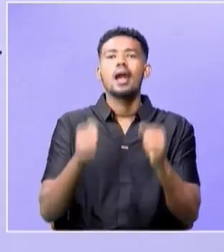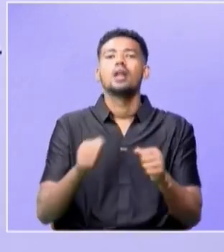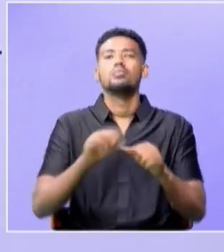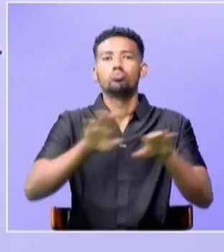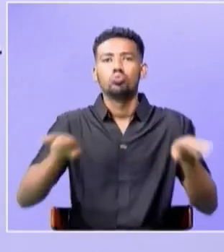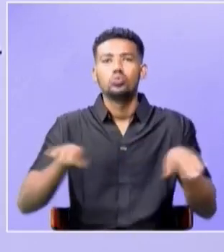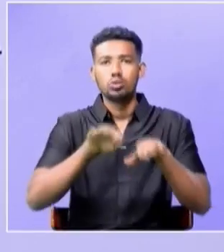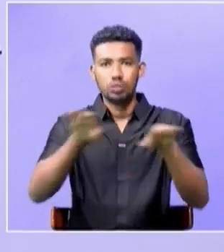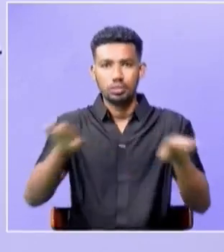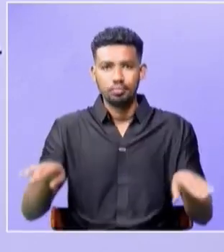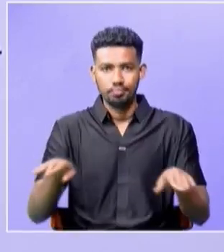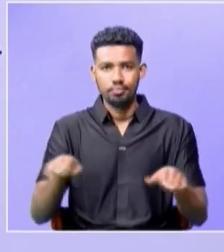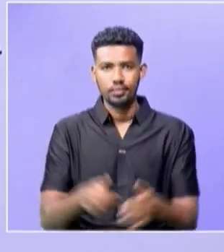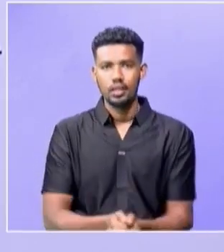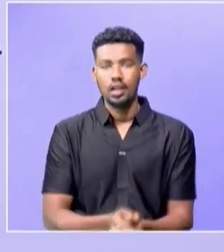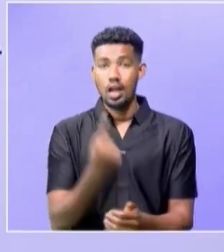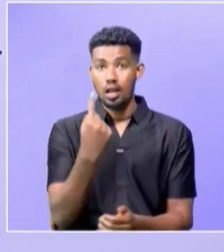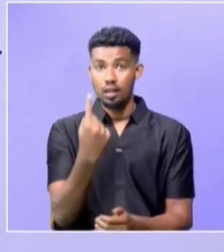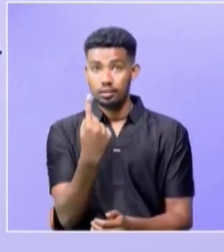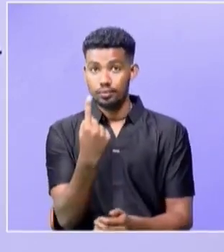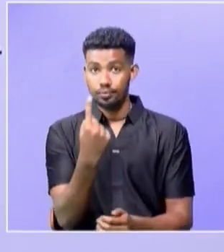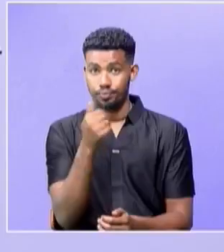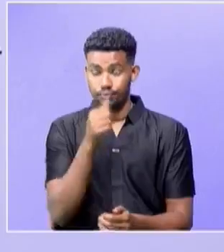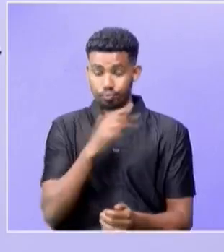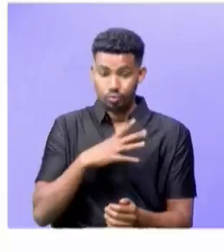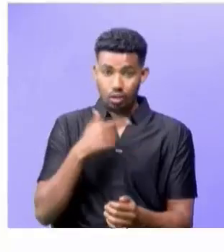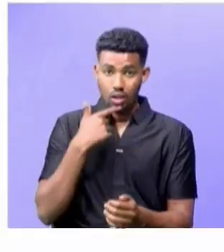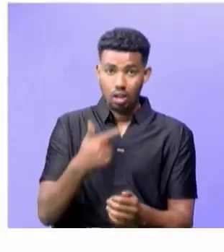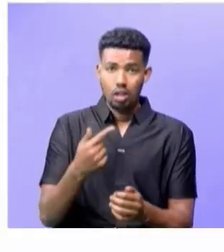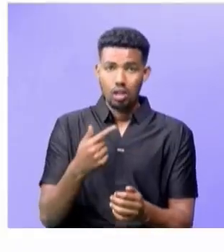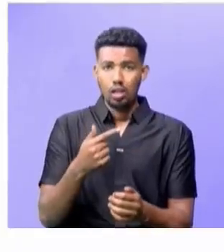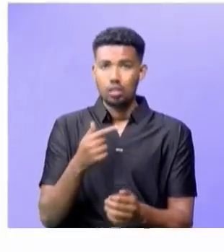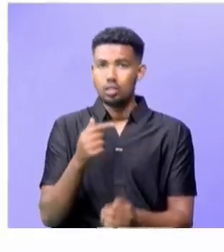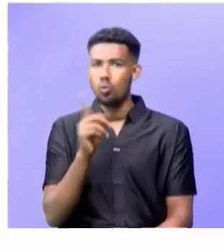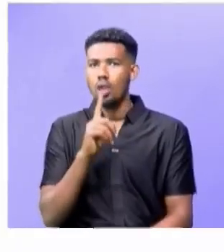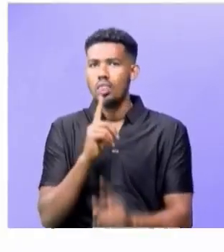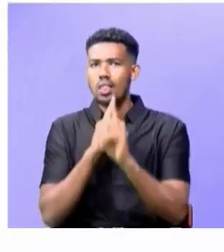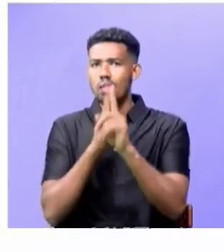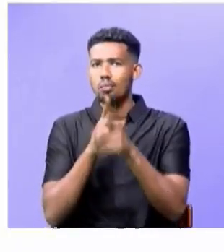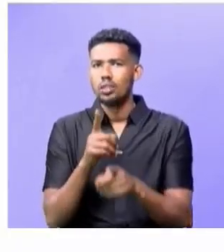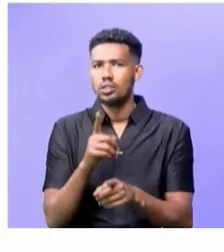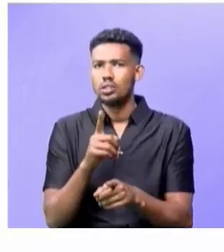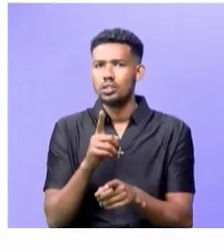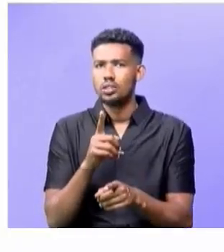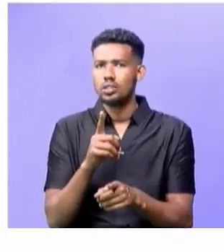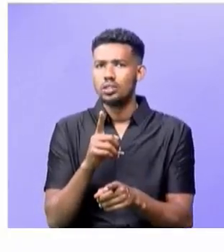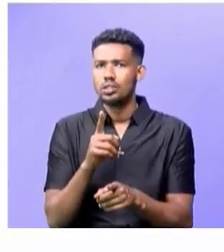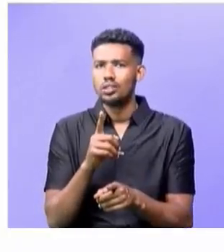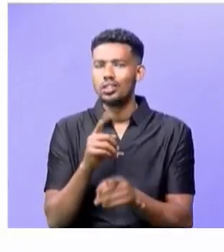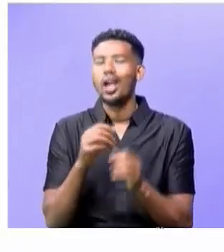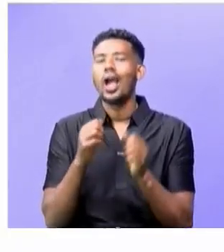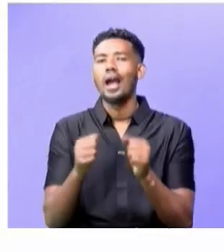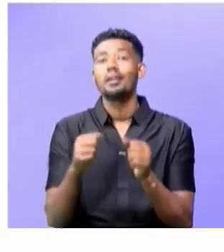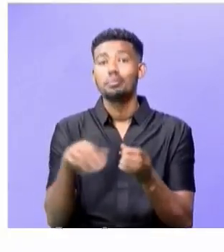can swim. So the person also say, so can I?